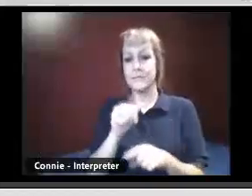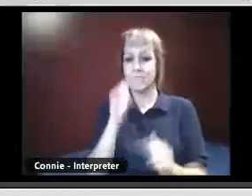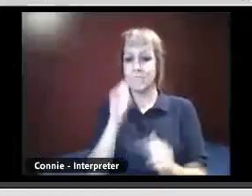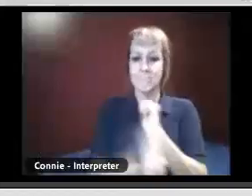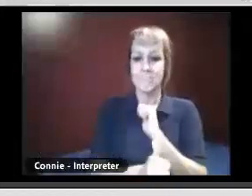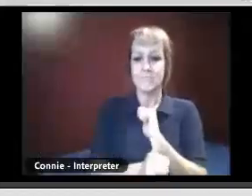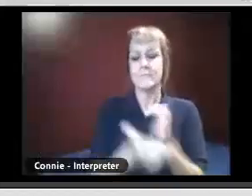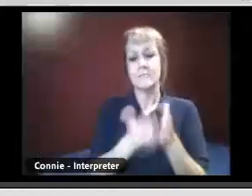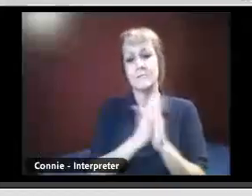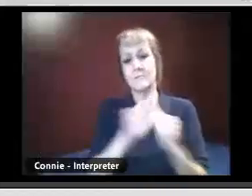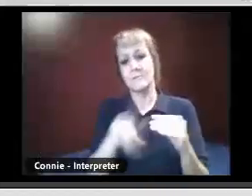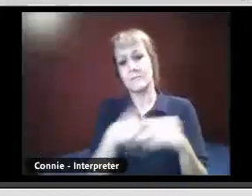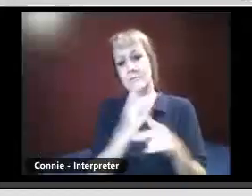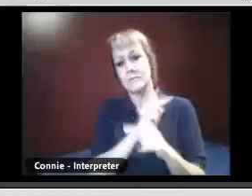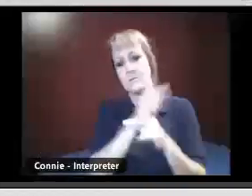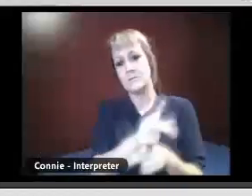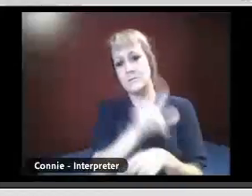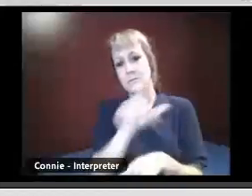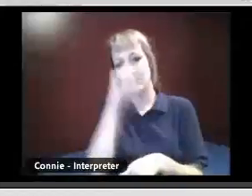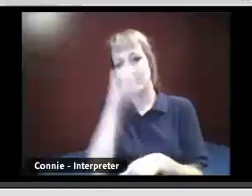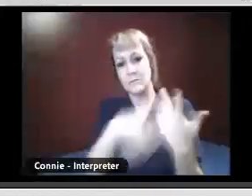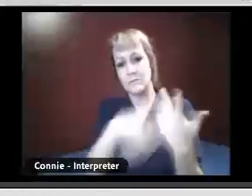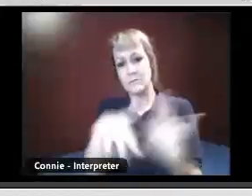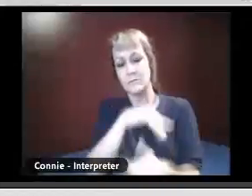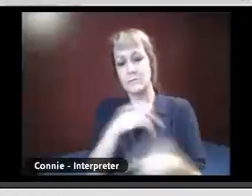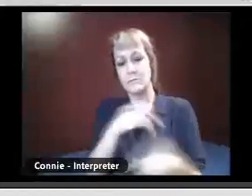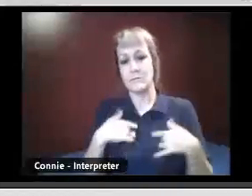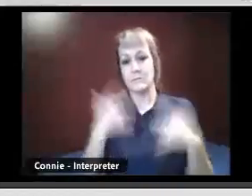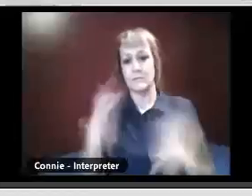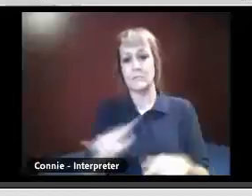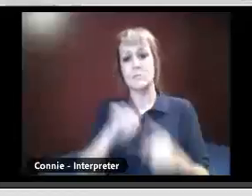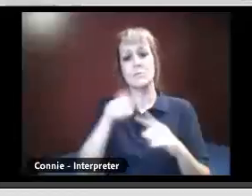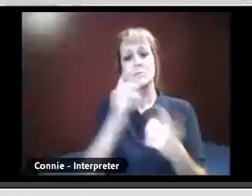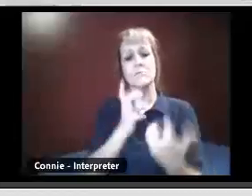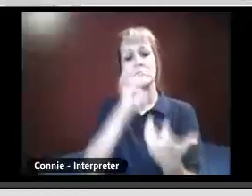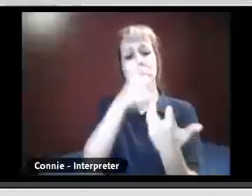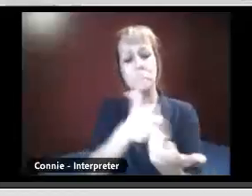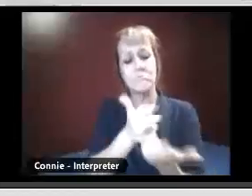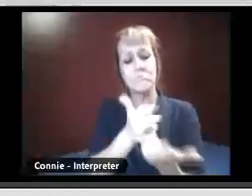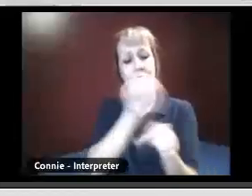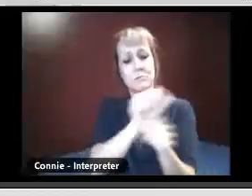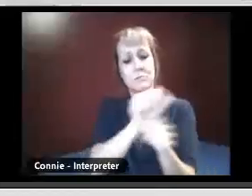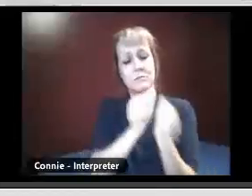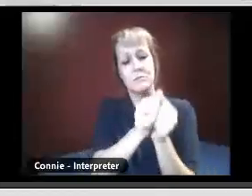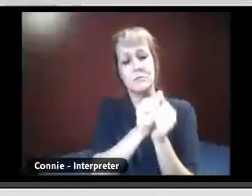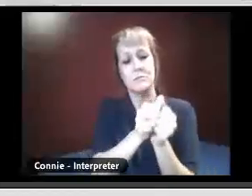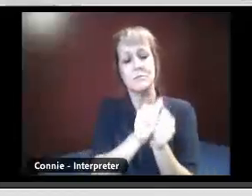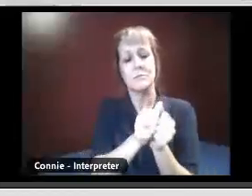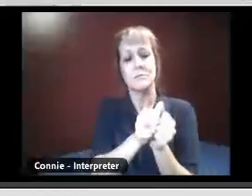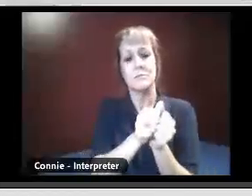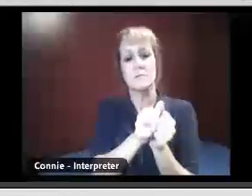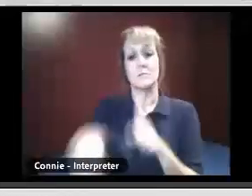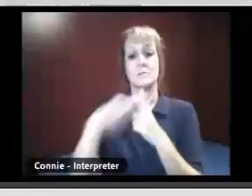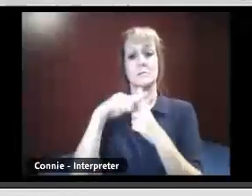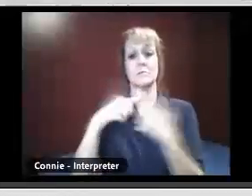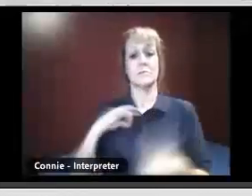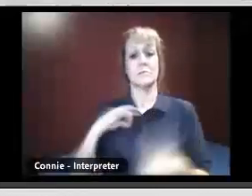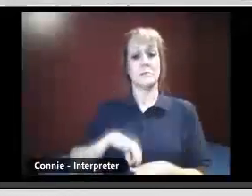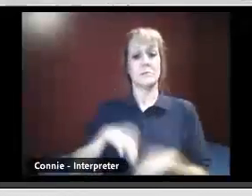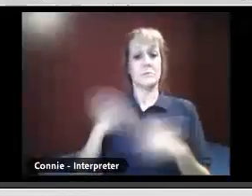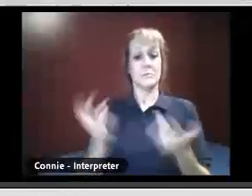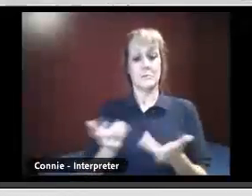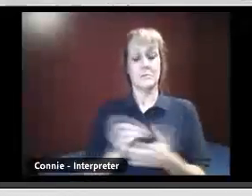When you have accommodated, what is the payback that you get? And it doesn't happen too frequently, all